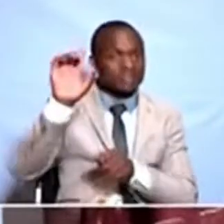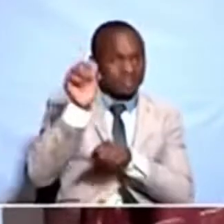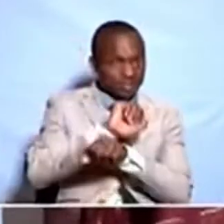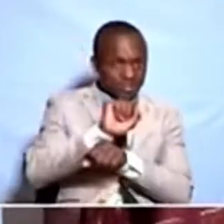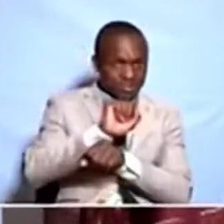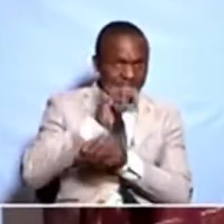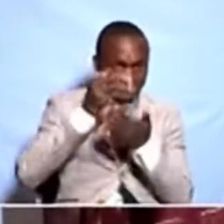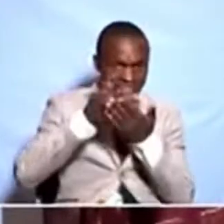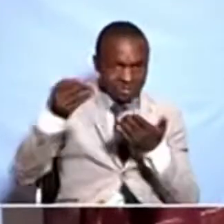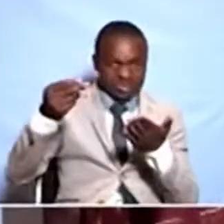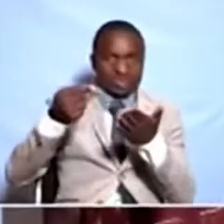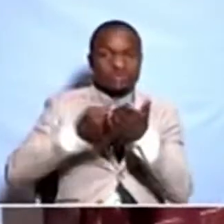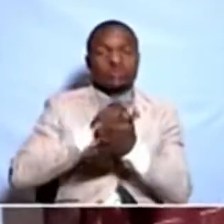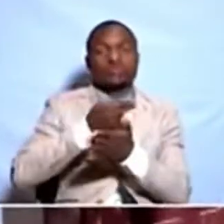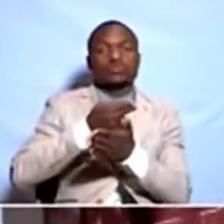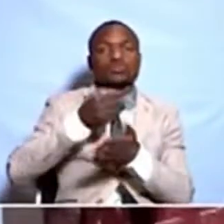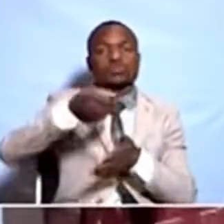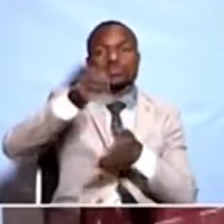new owner.